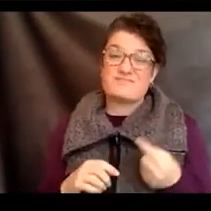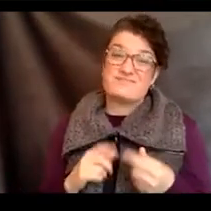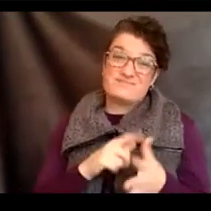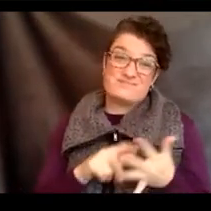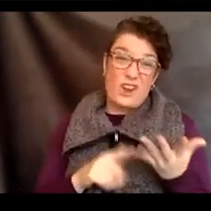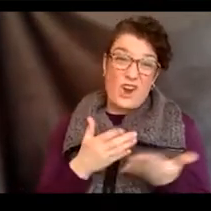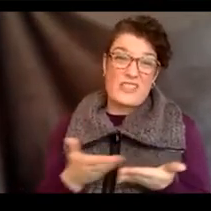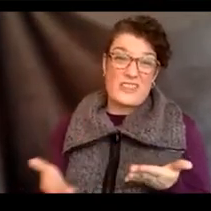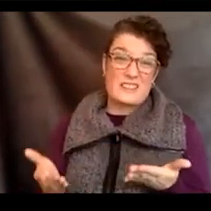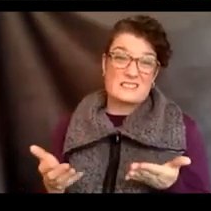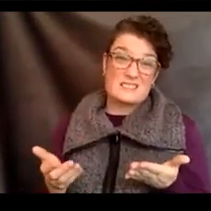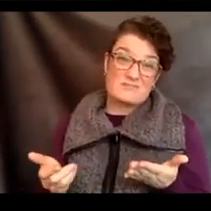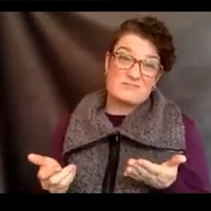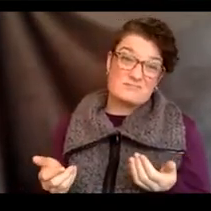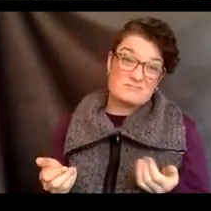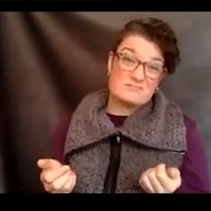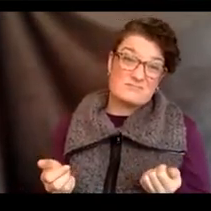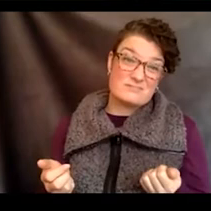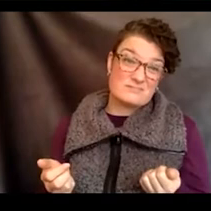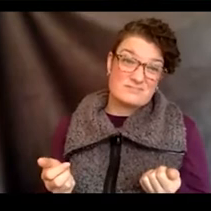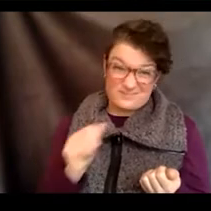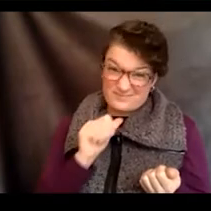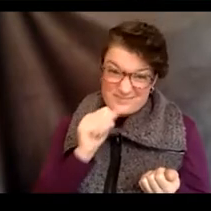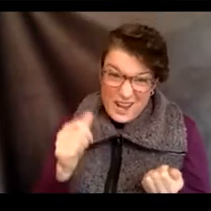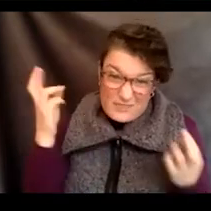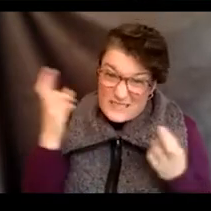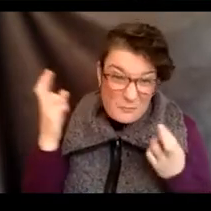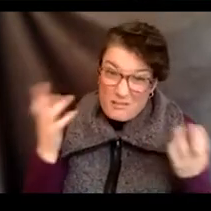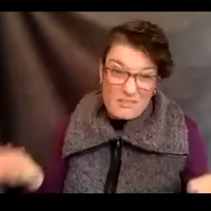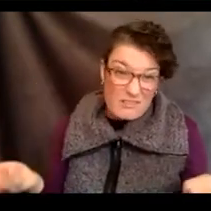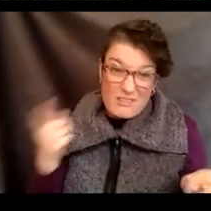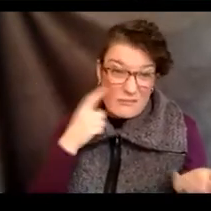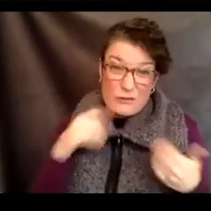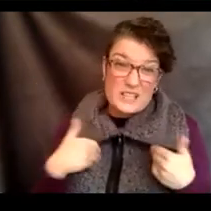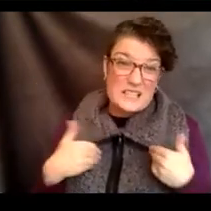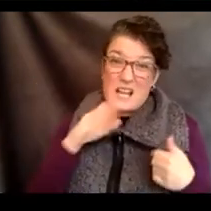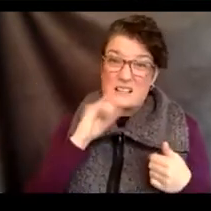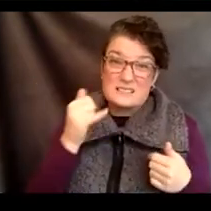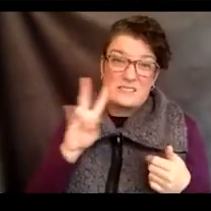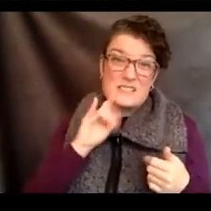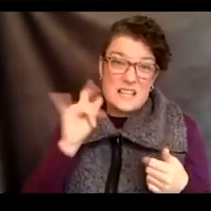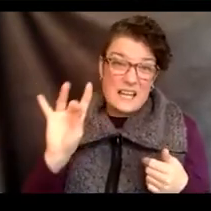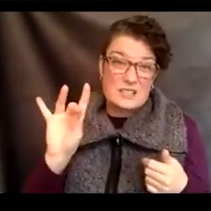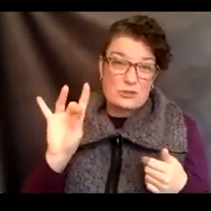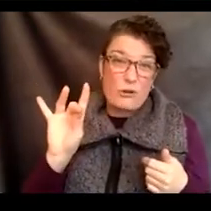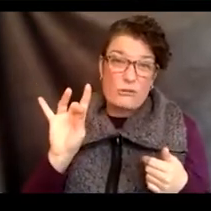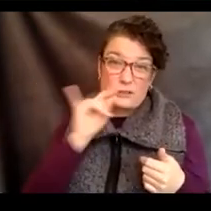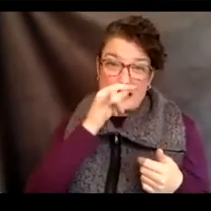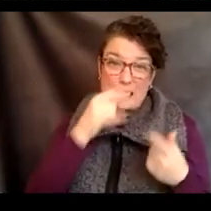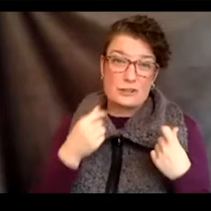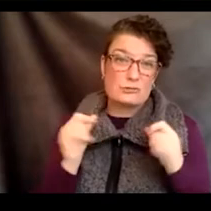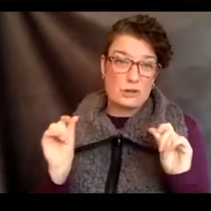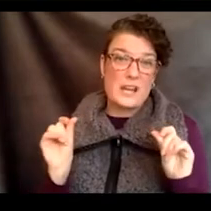that, you know, aren't reasonable, I think, for a young 17, 18 year old trying to